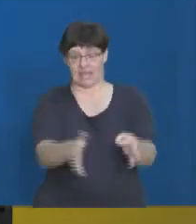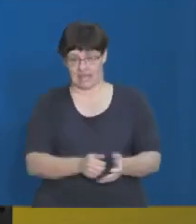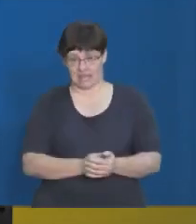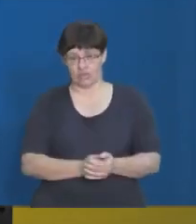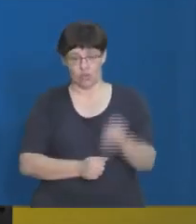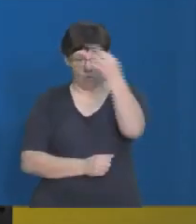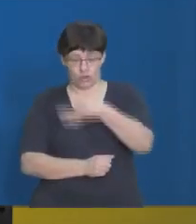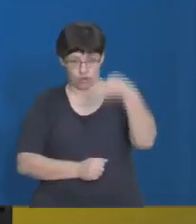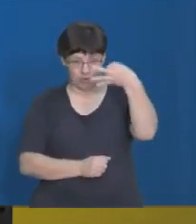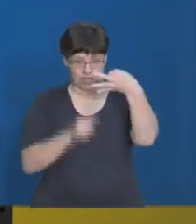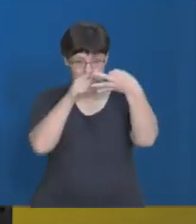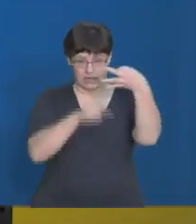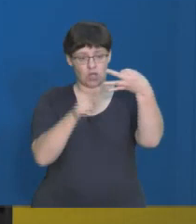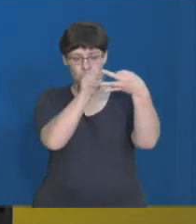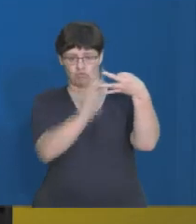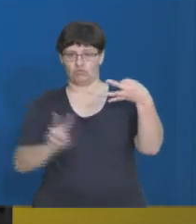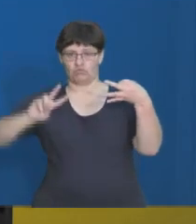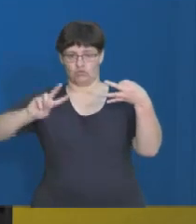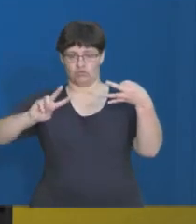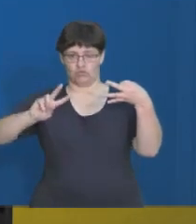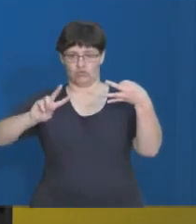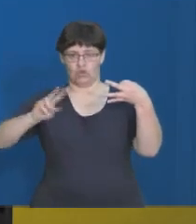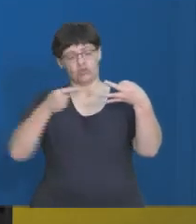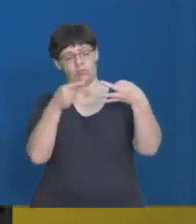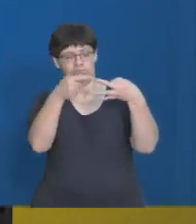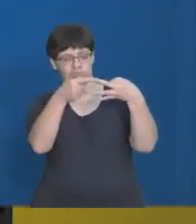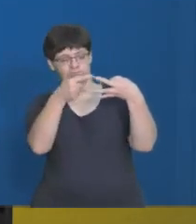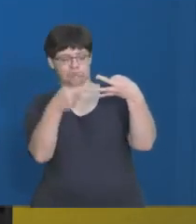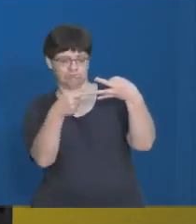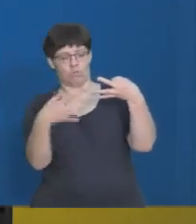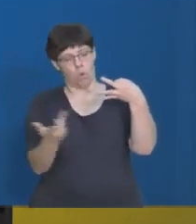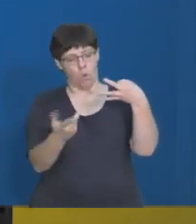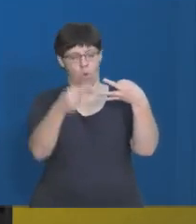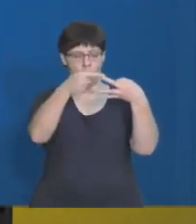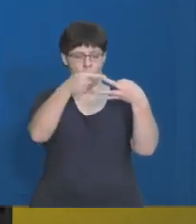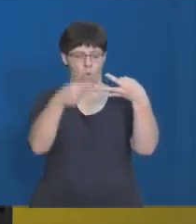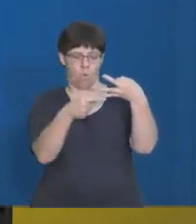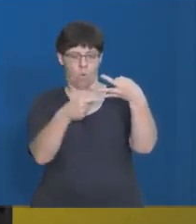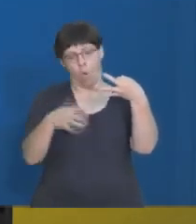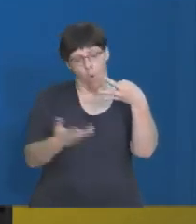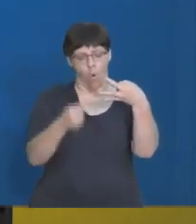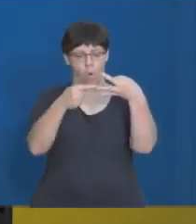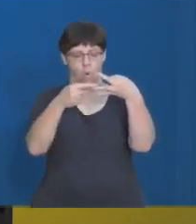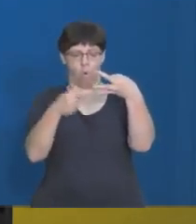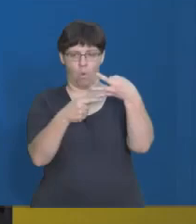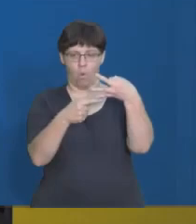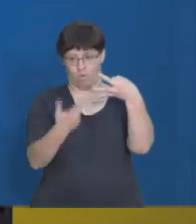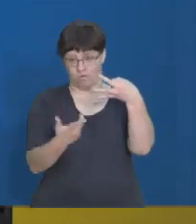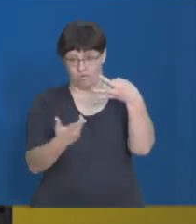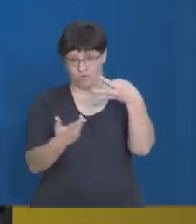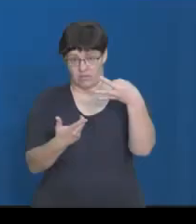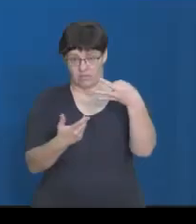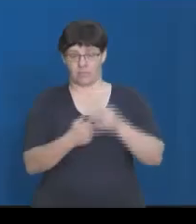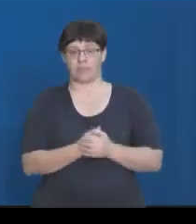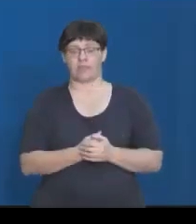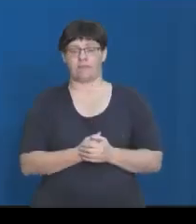of the 2 questions. You can either choose question 2 and question 3, or you can choose question 2 and question 4.